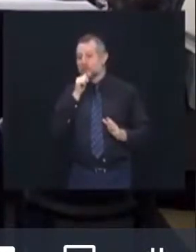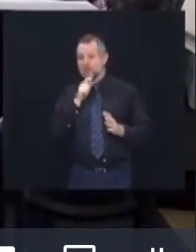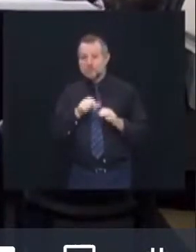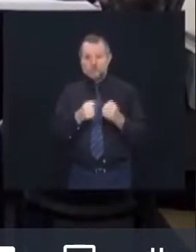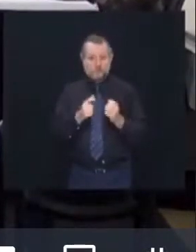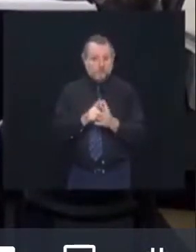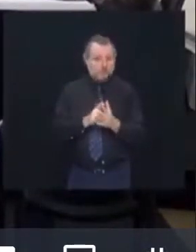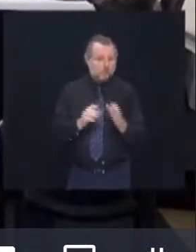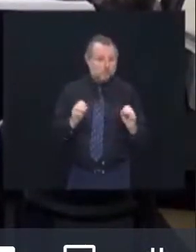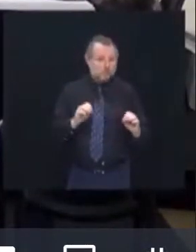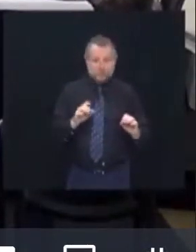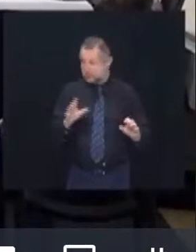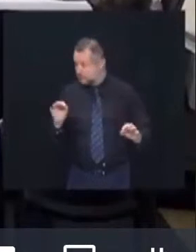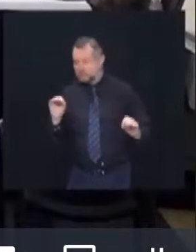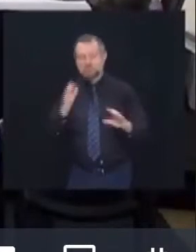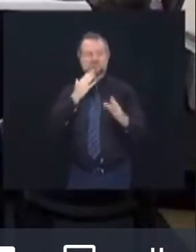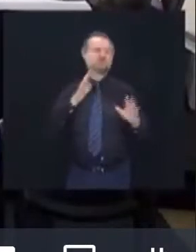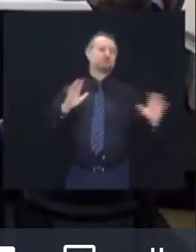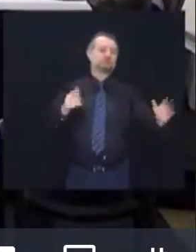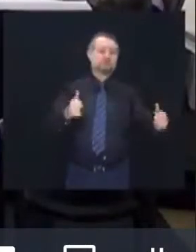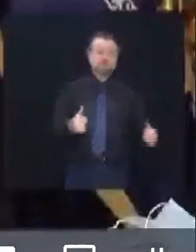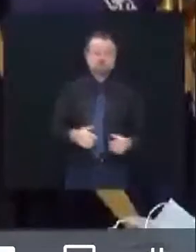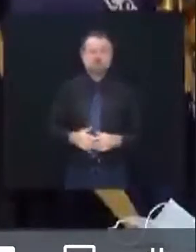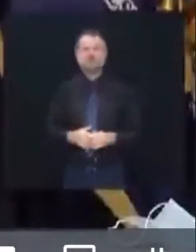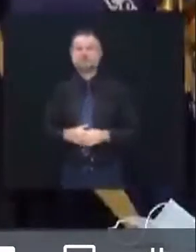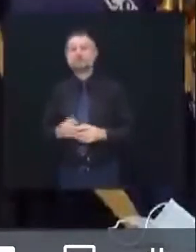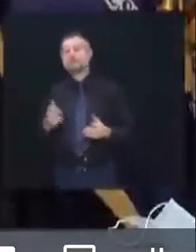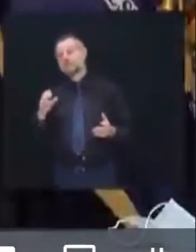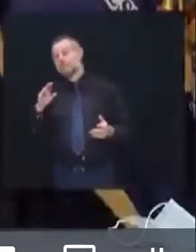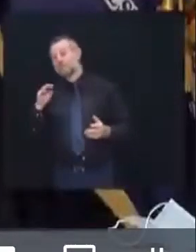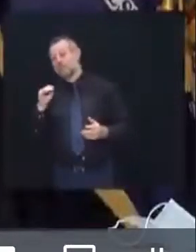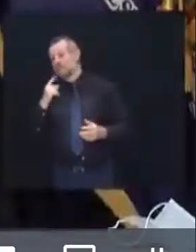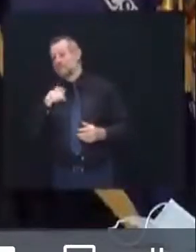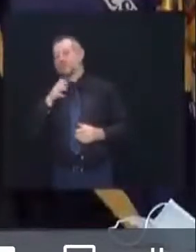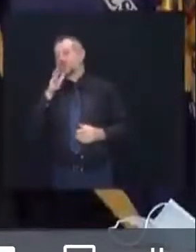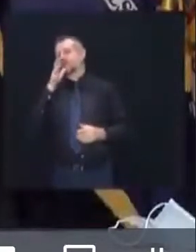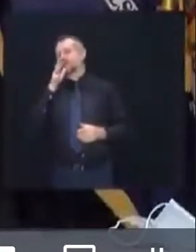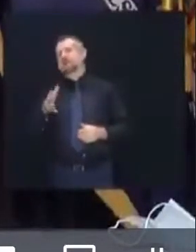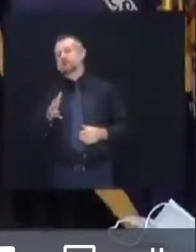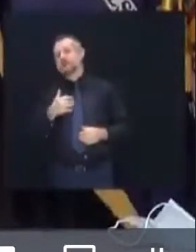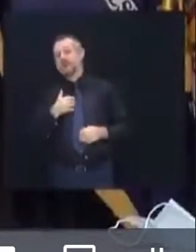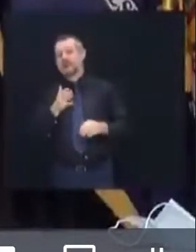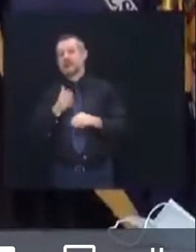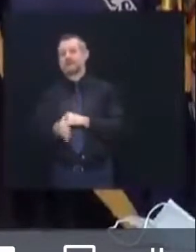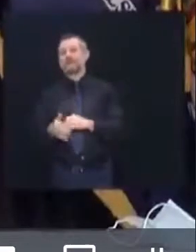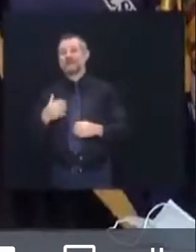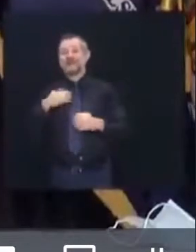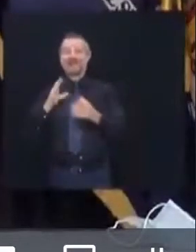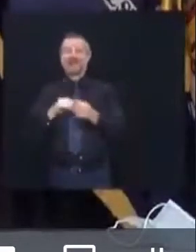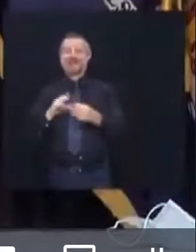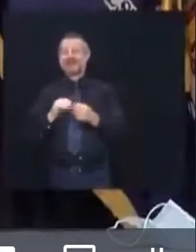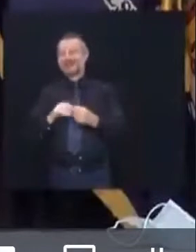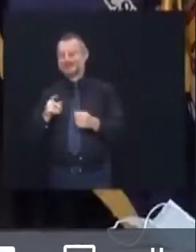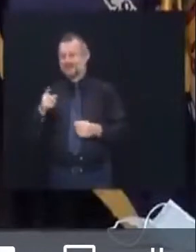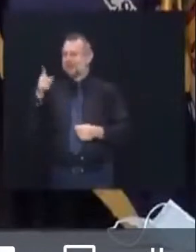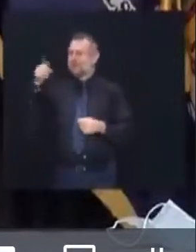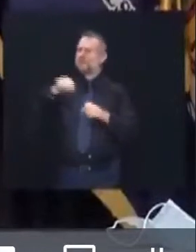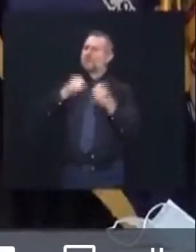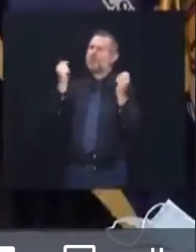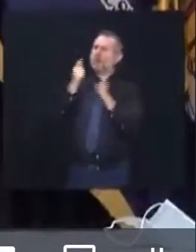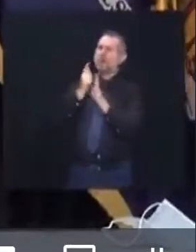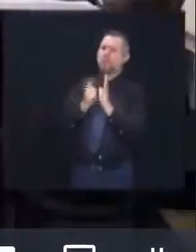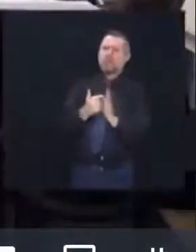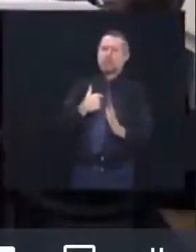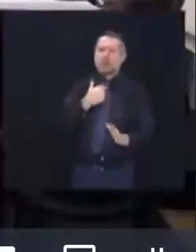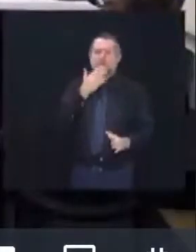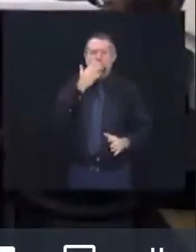okay? I hate when they tell me afterwards. You just violated some rule.